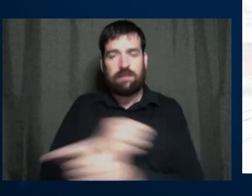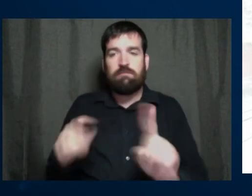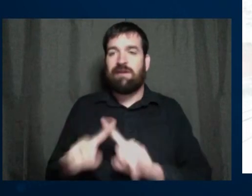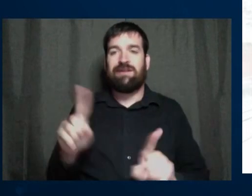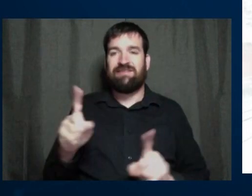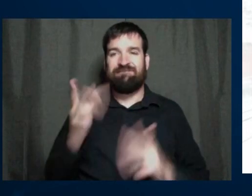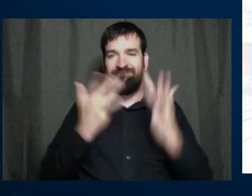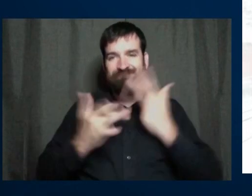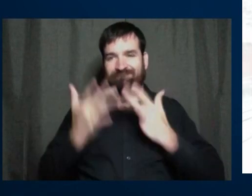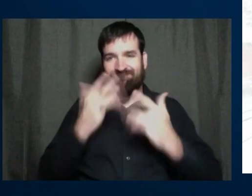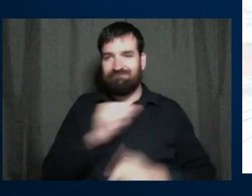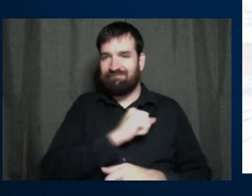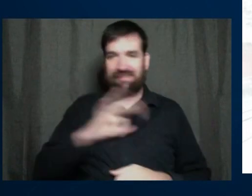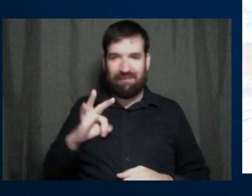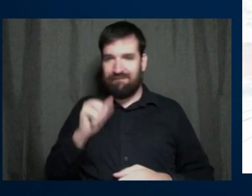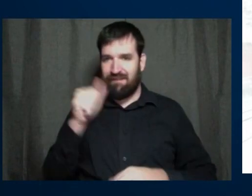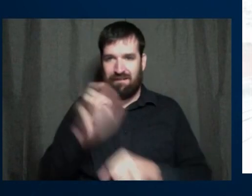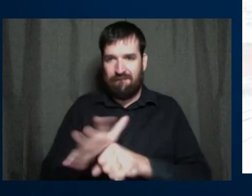right now? What are you seeing?